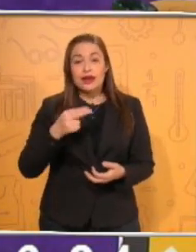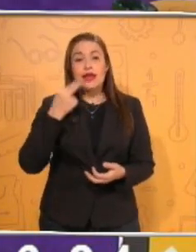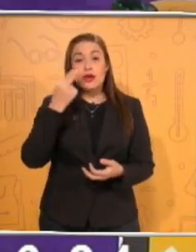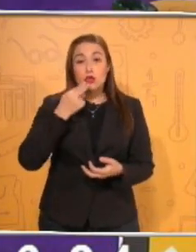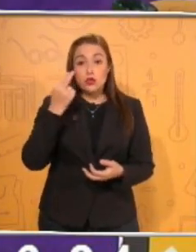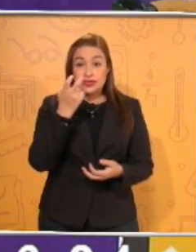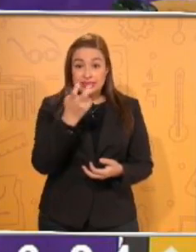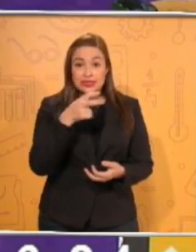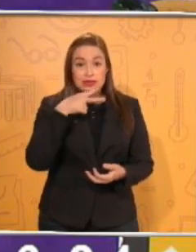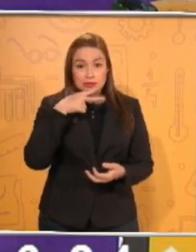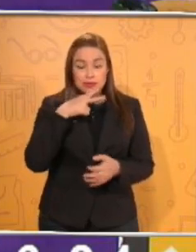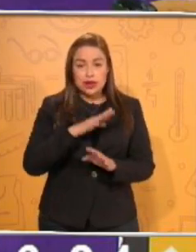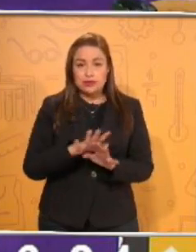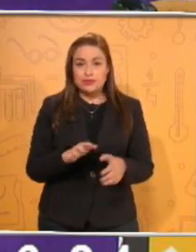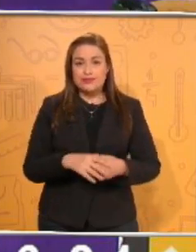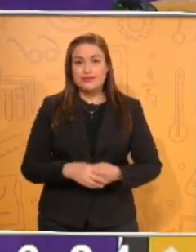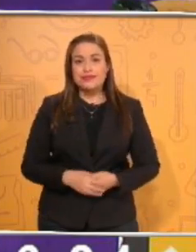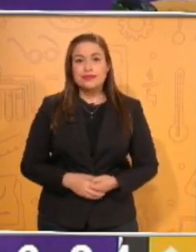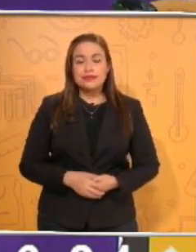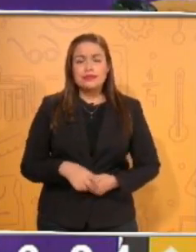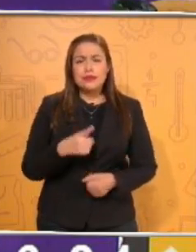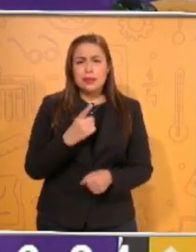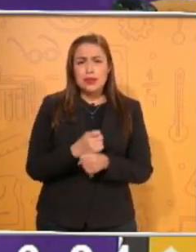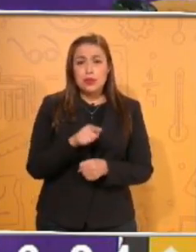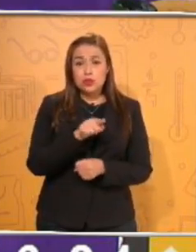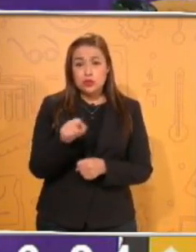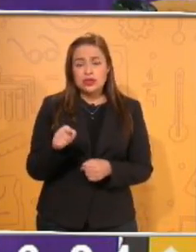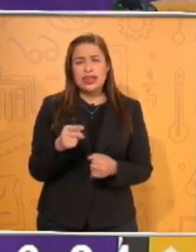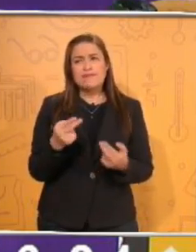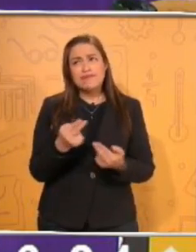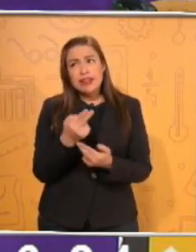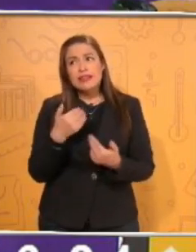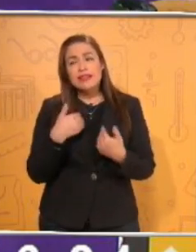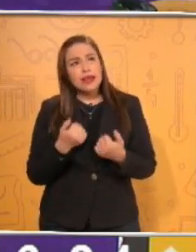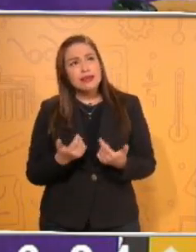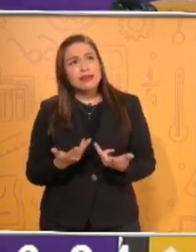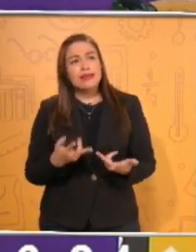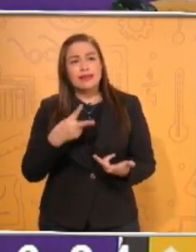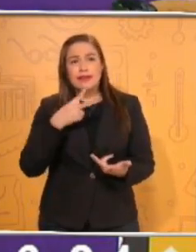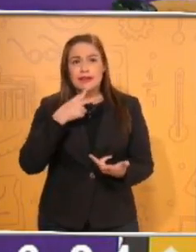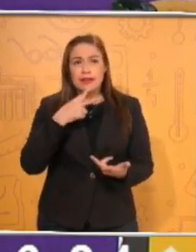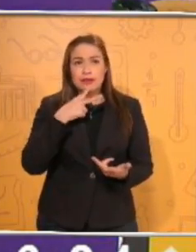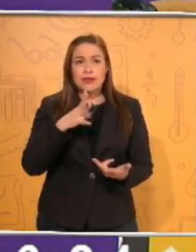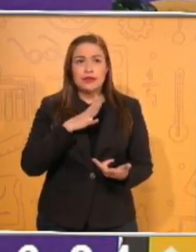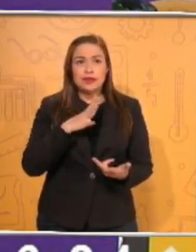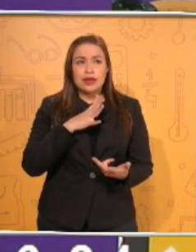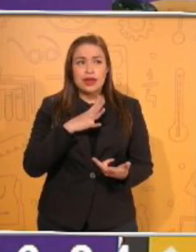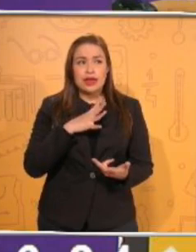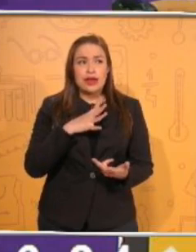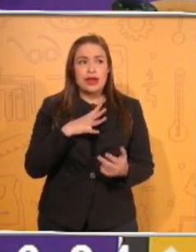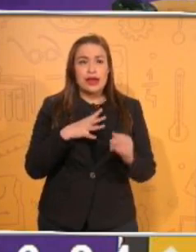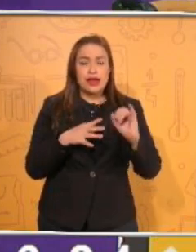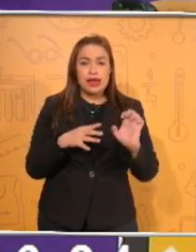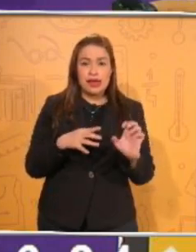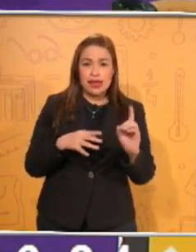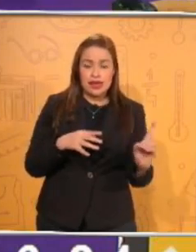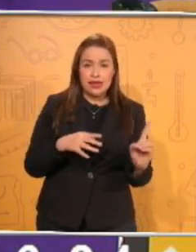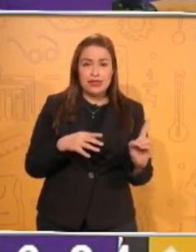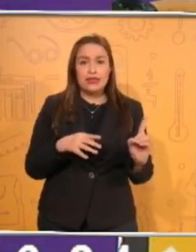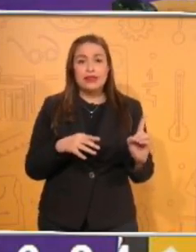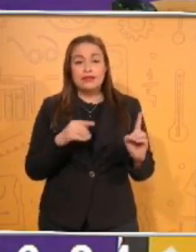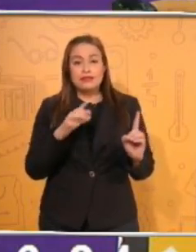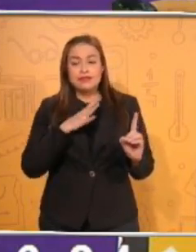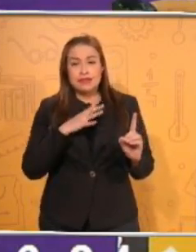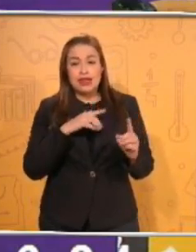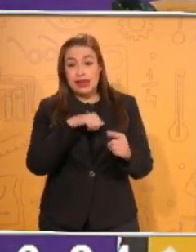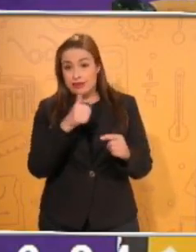these verbs. First, we need to understand that verbs with ing ending. We have the